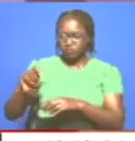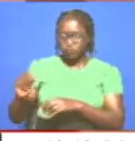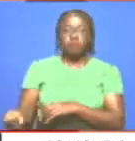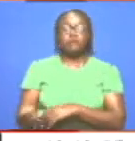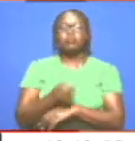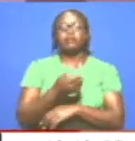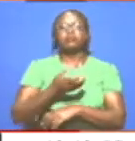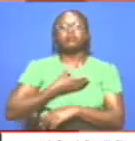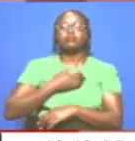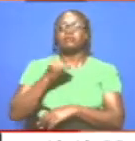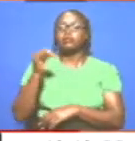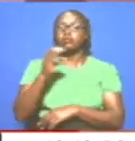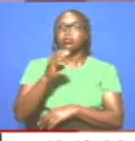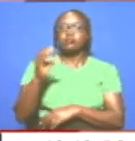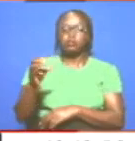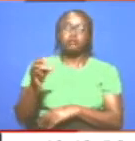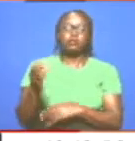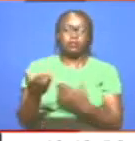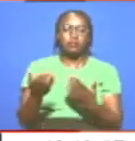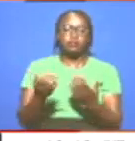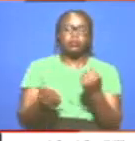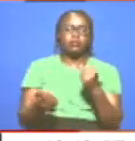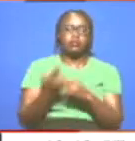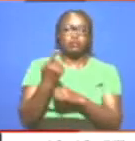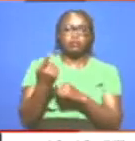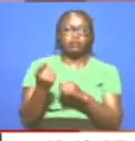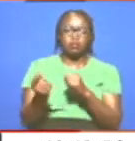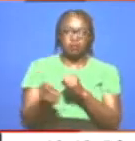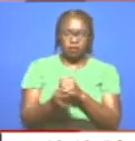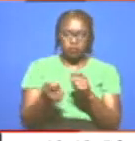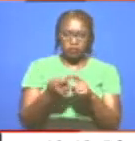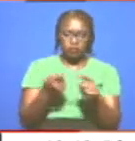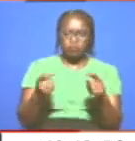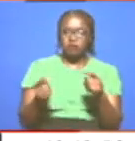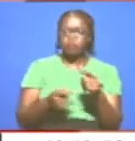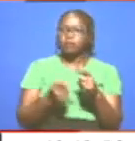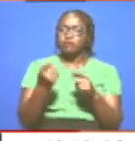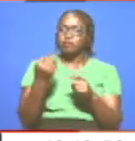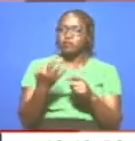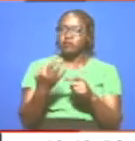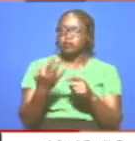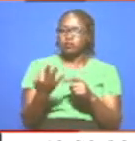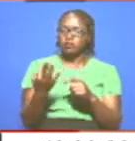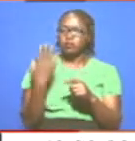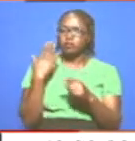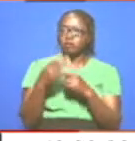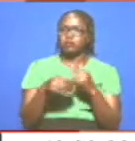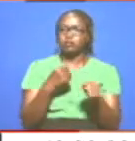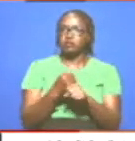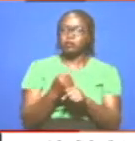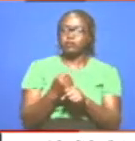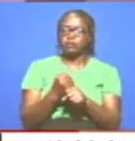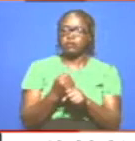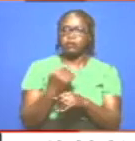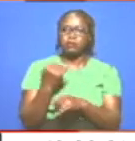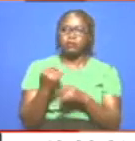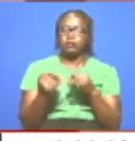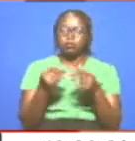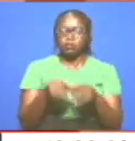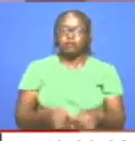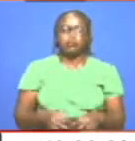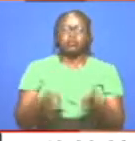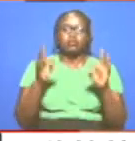the normalization period of about 11 months from late March last year. And it has come to a close officially